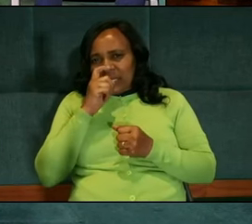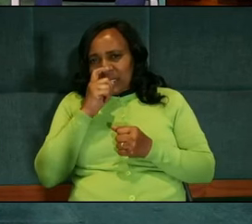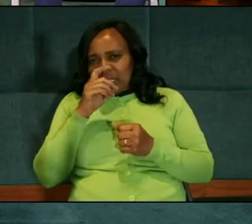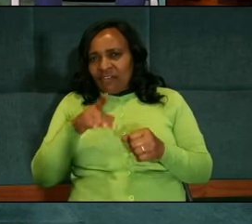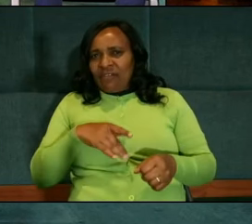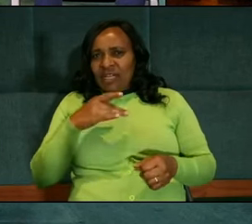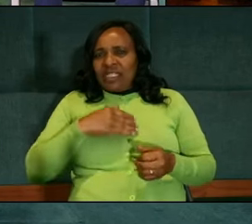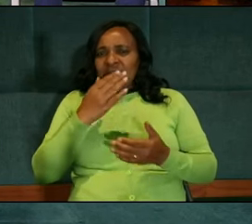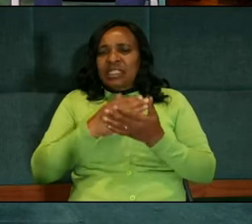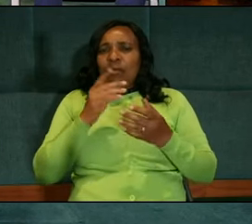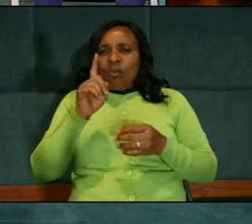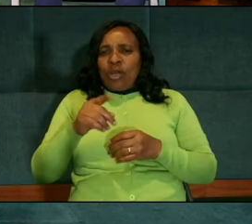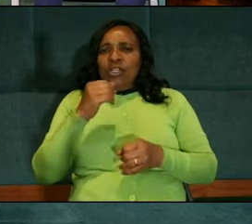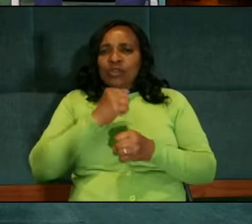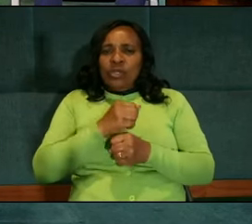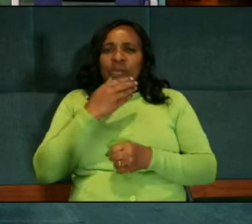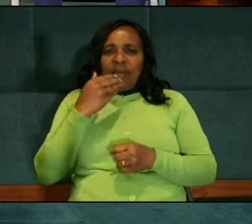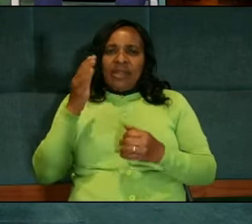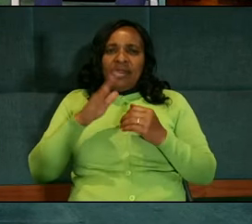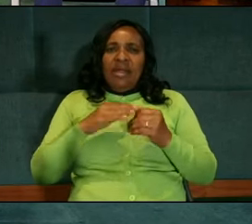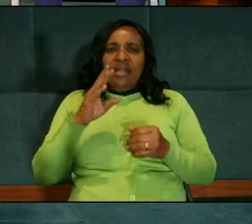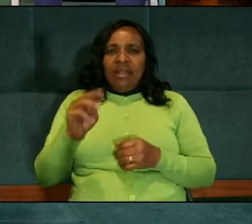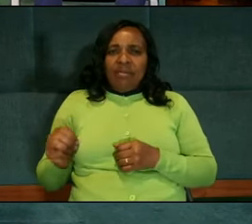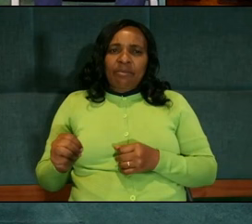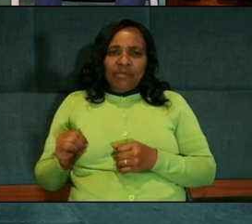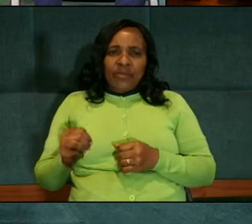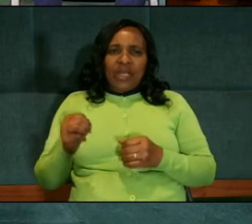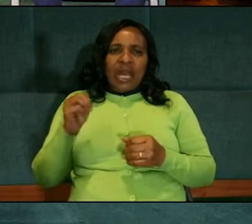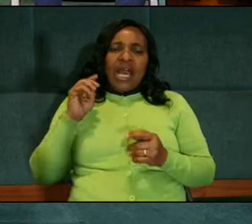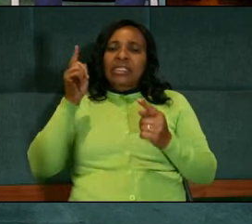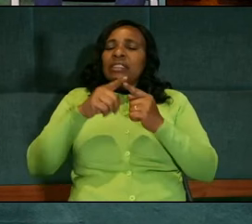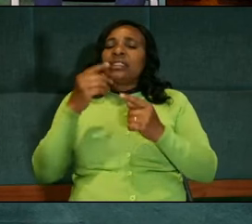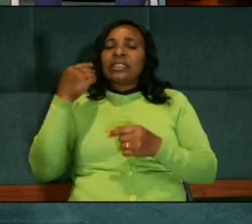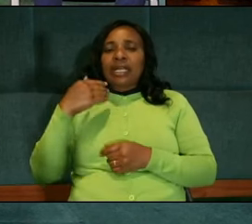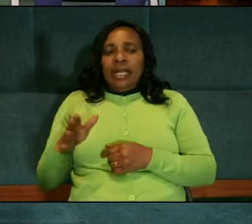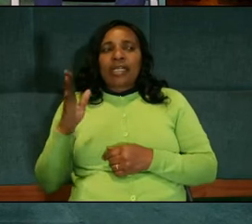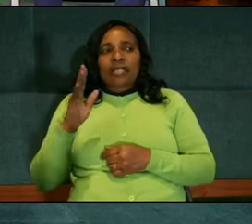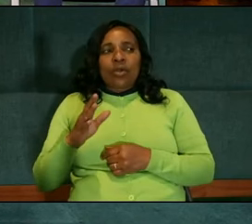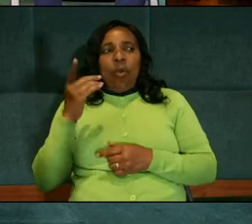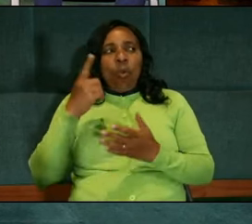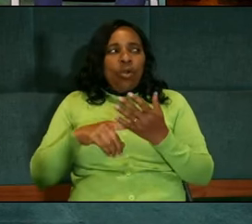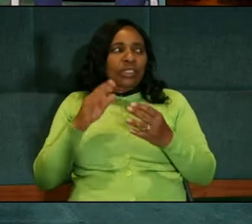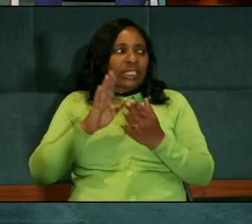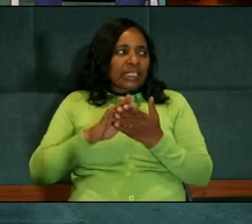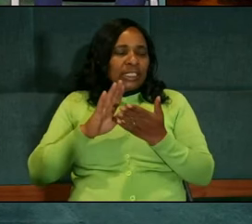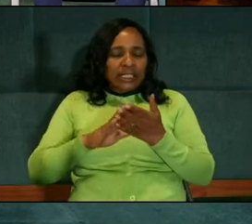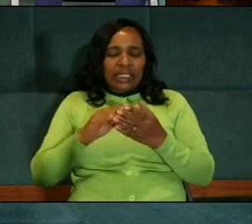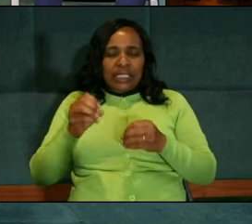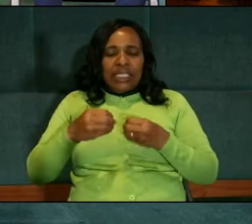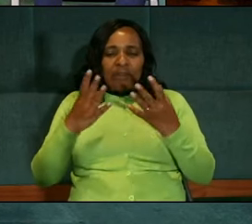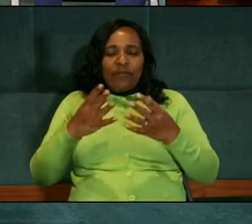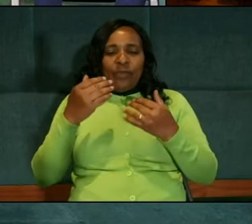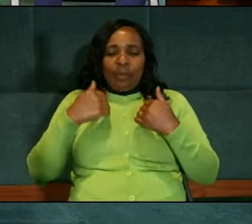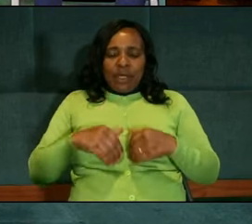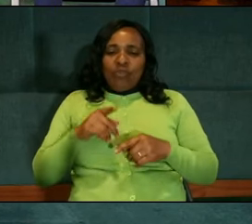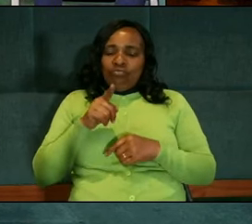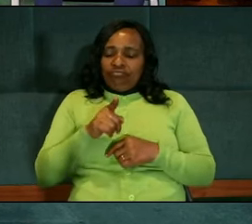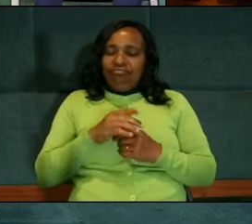someone else is doing better than them to the point of hatred? What two suggestions do you give to such a person?